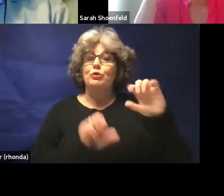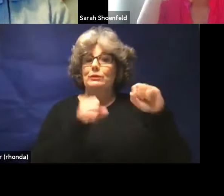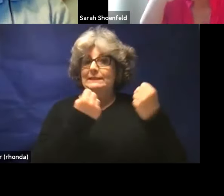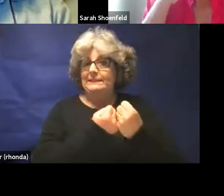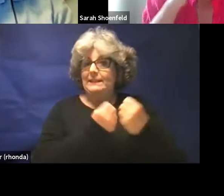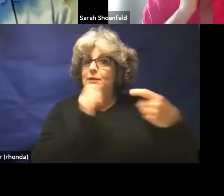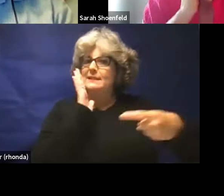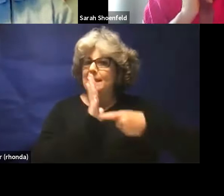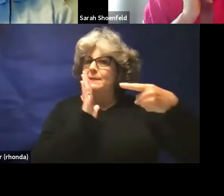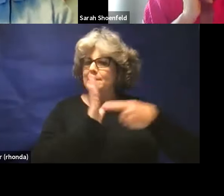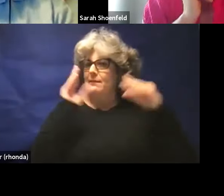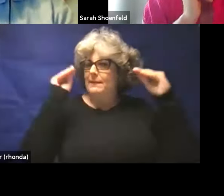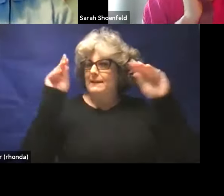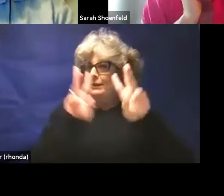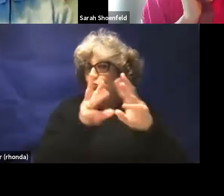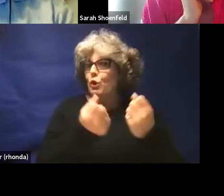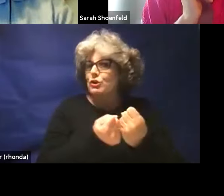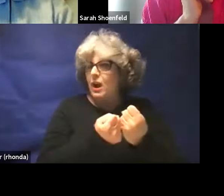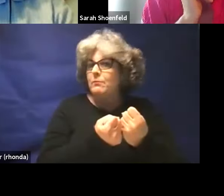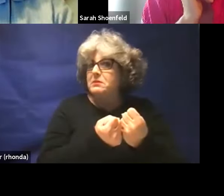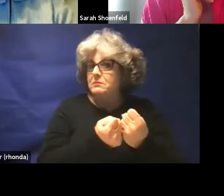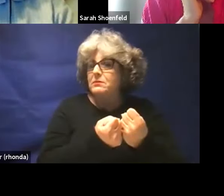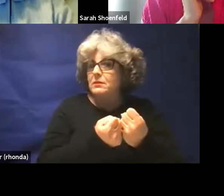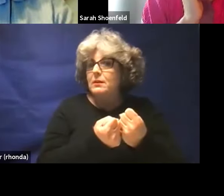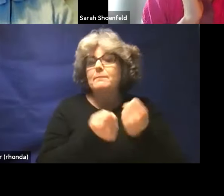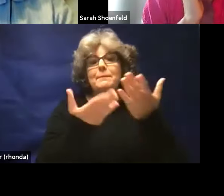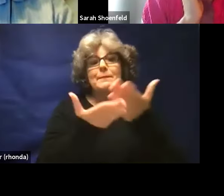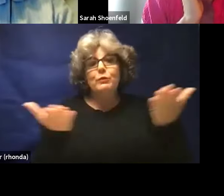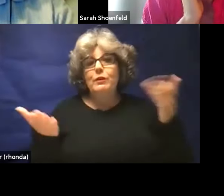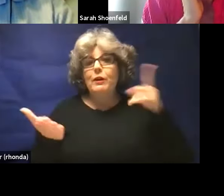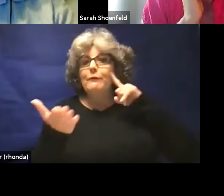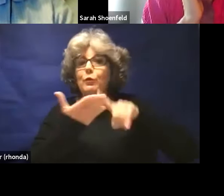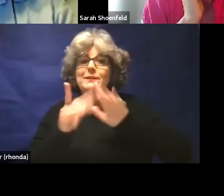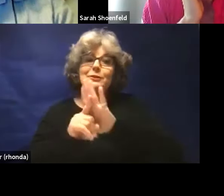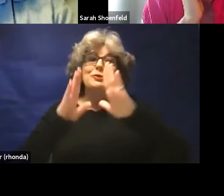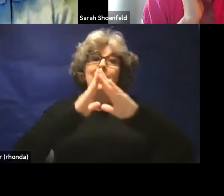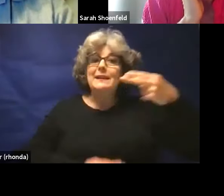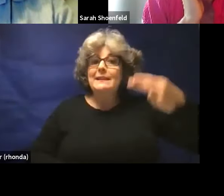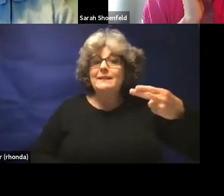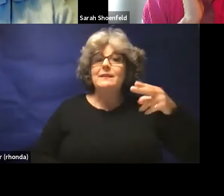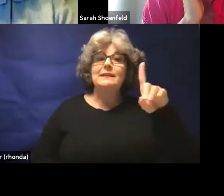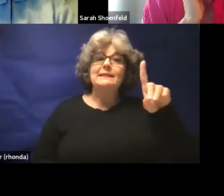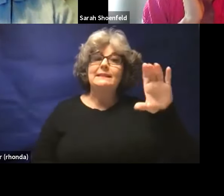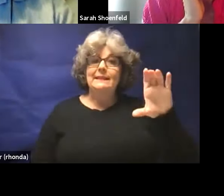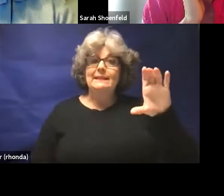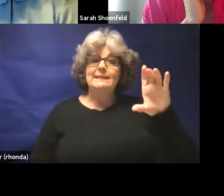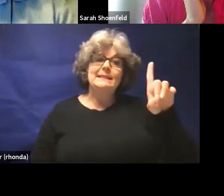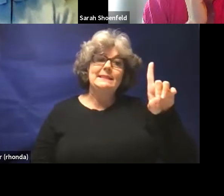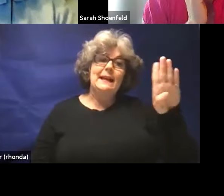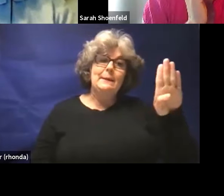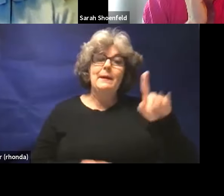workshops occasionally. But there's a lot of resources for researching your house history. One's the DC Recorder of Deeds database